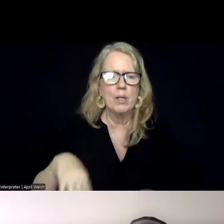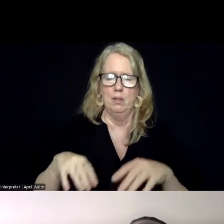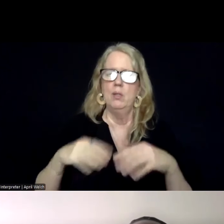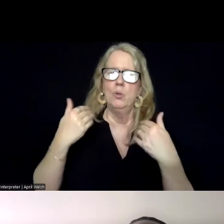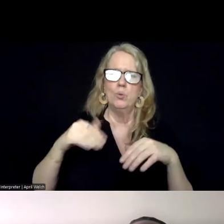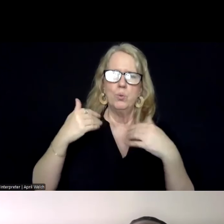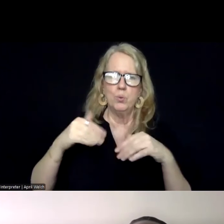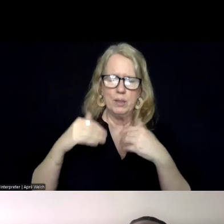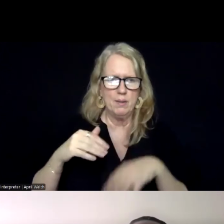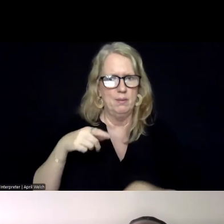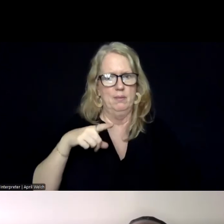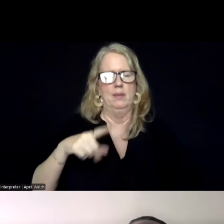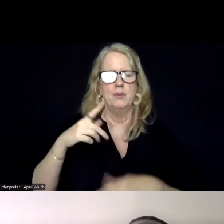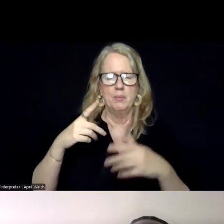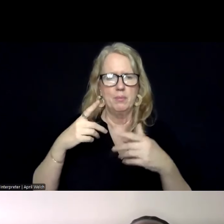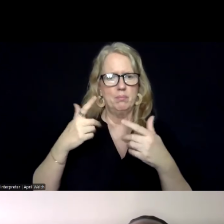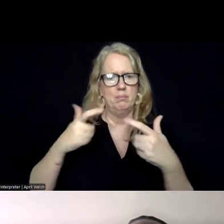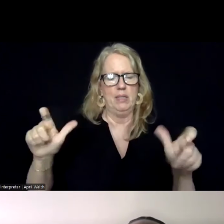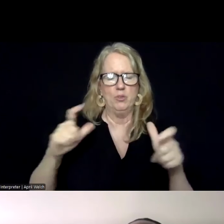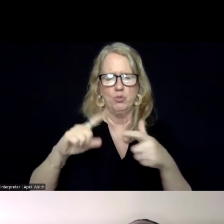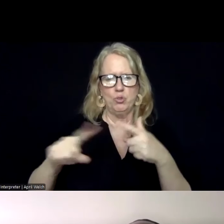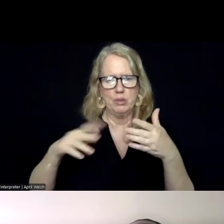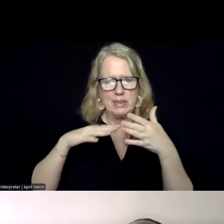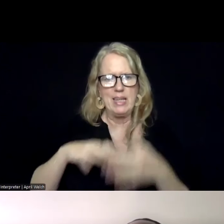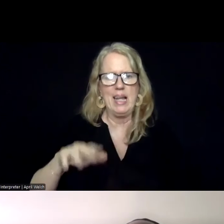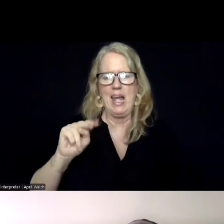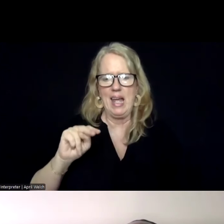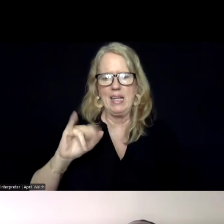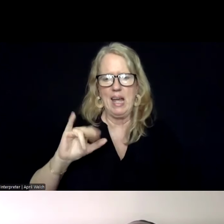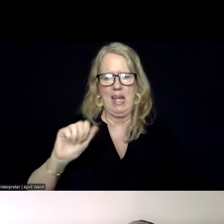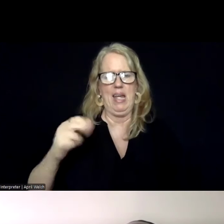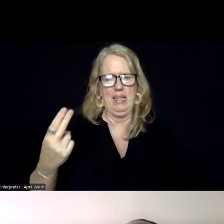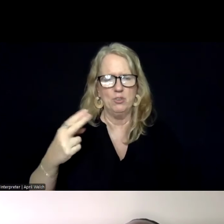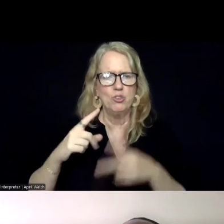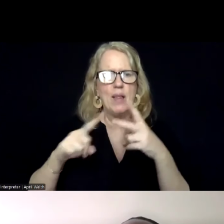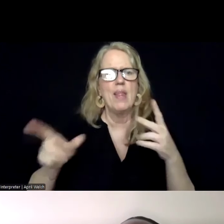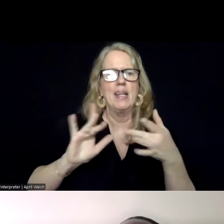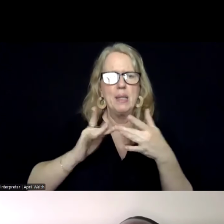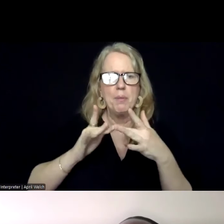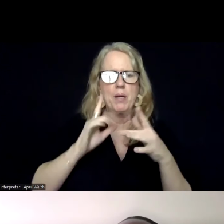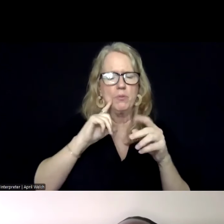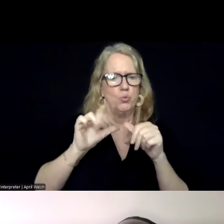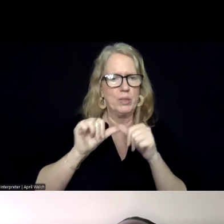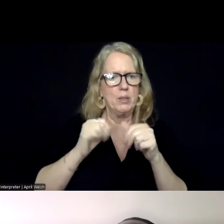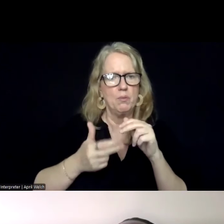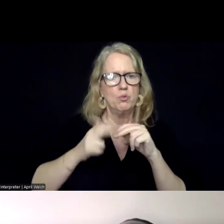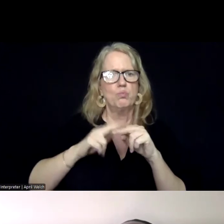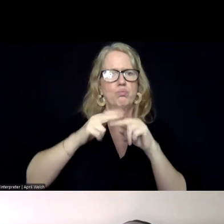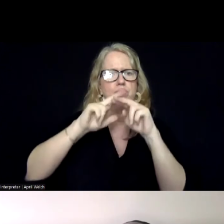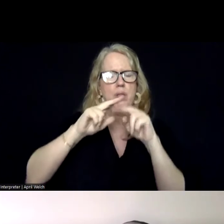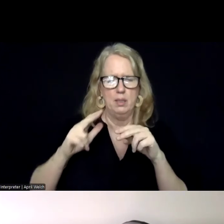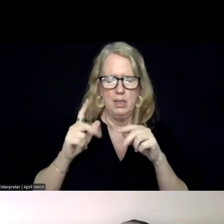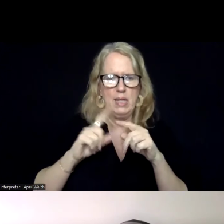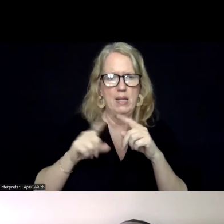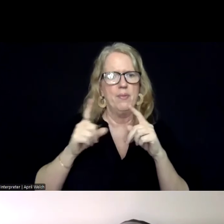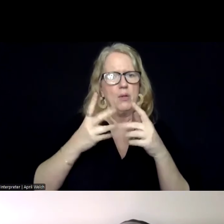major study that was done by NIH, created this EpiNet network to continue to build upon the research, created